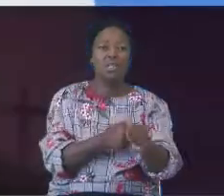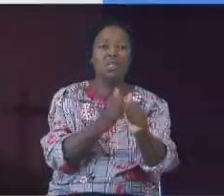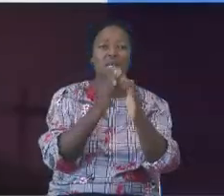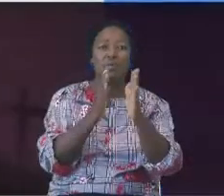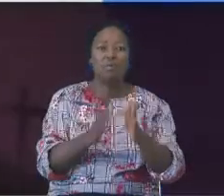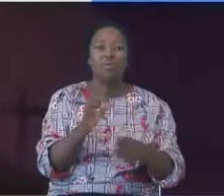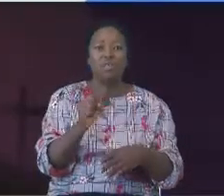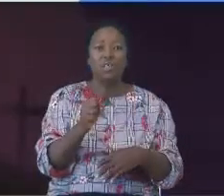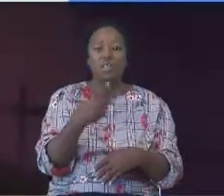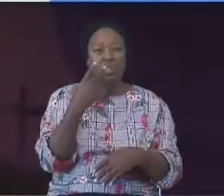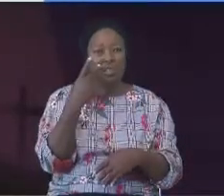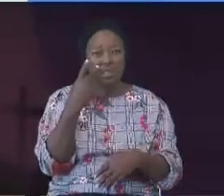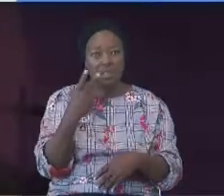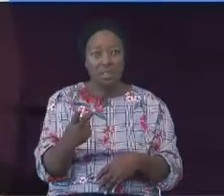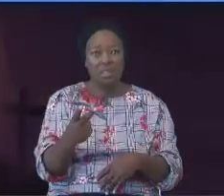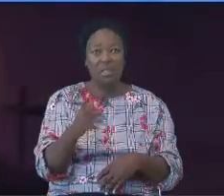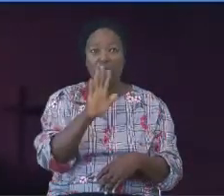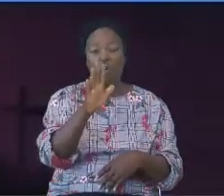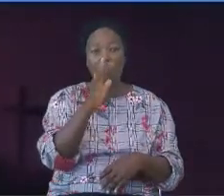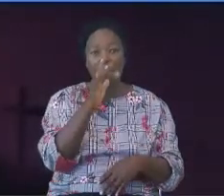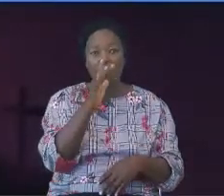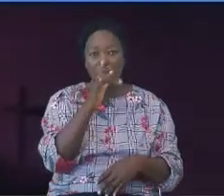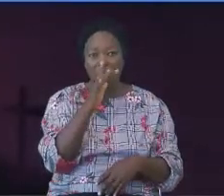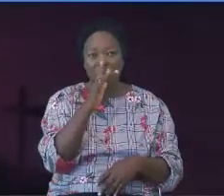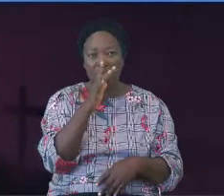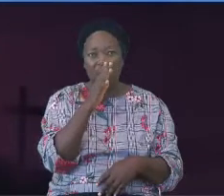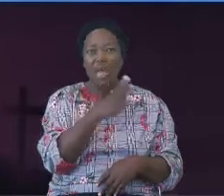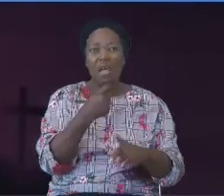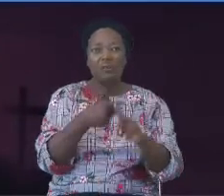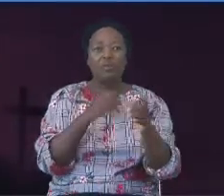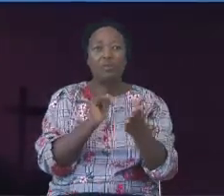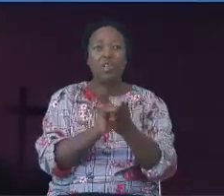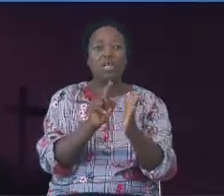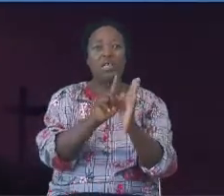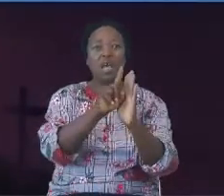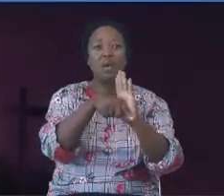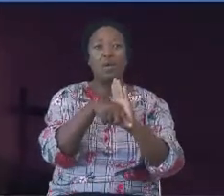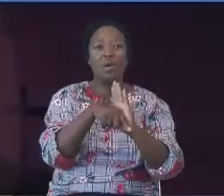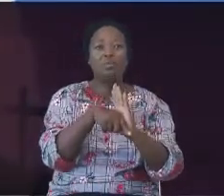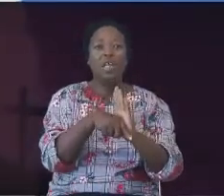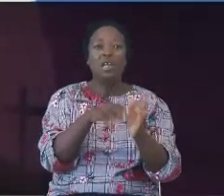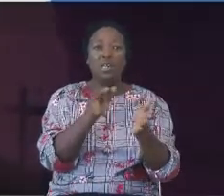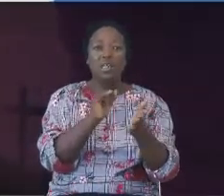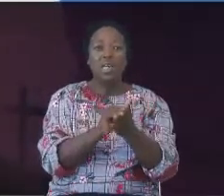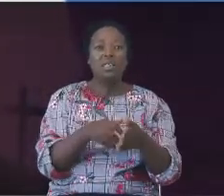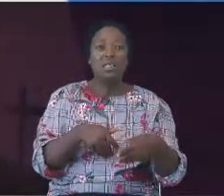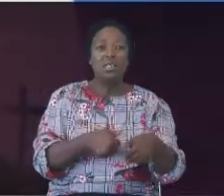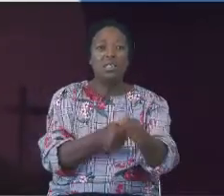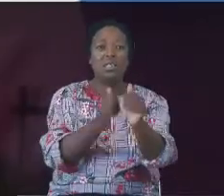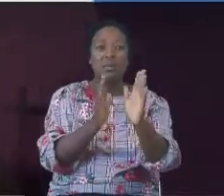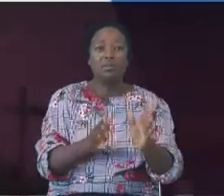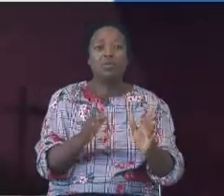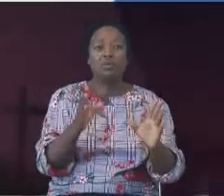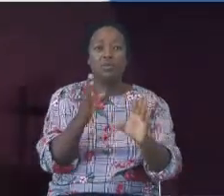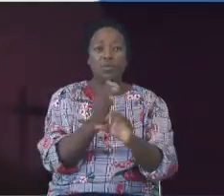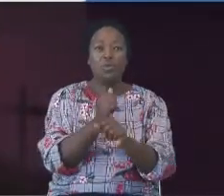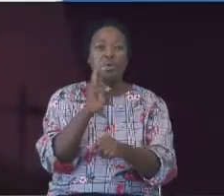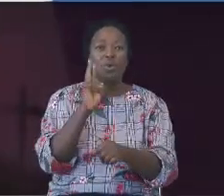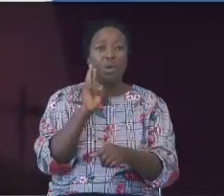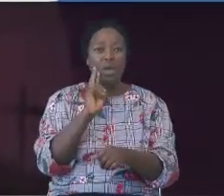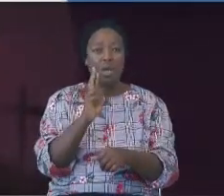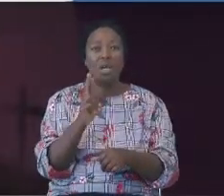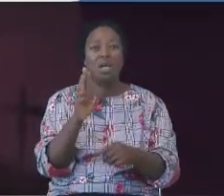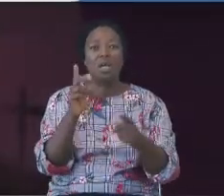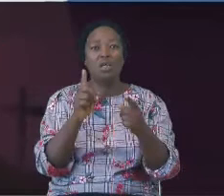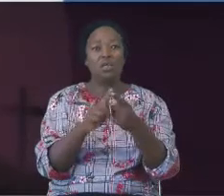"Then said he to the disciple, Behold thy mother. And from that